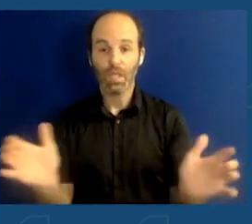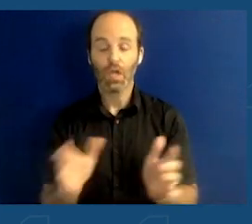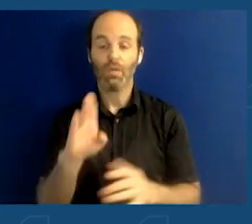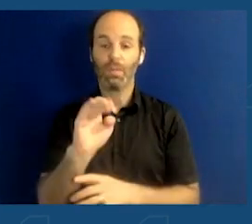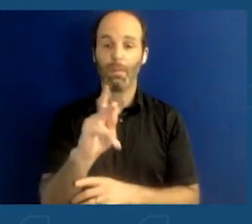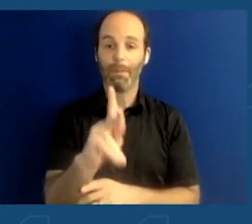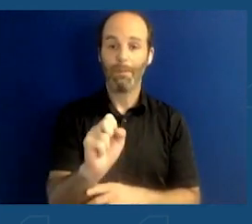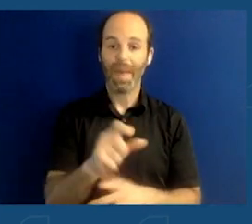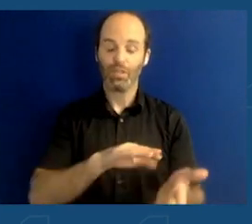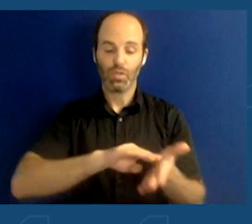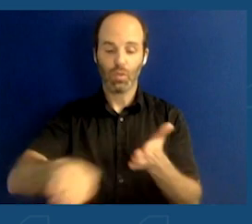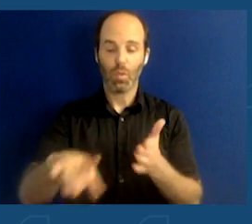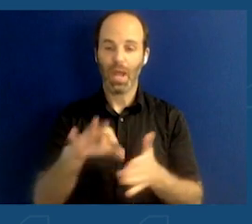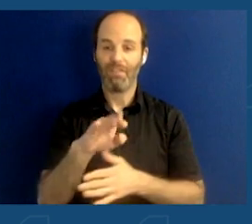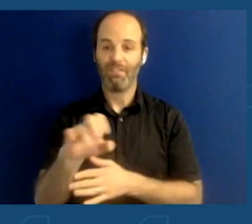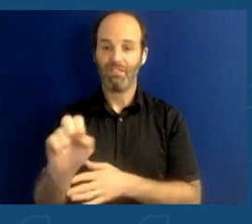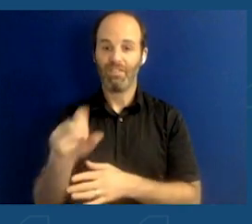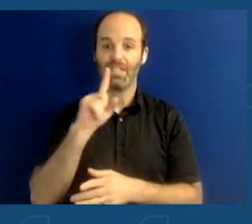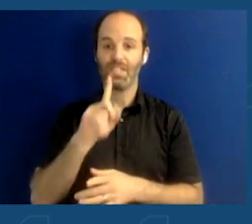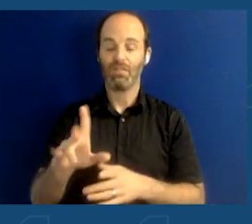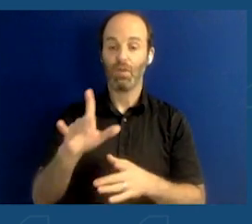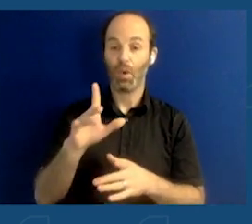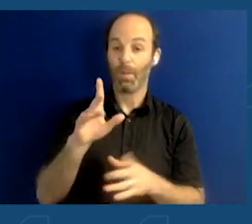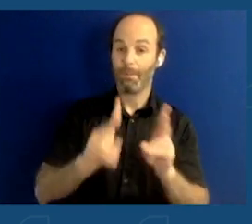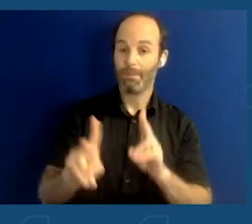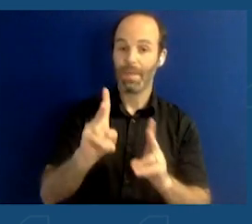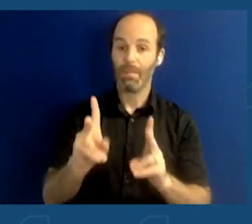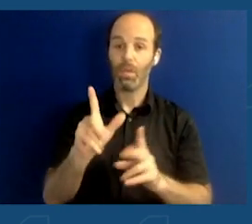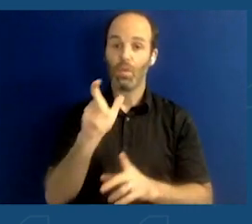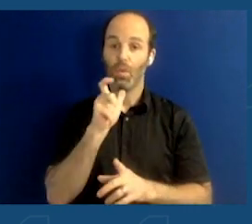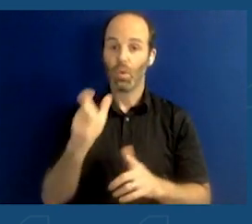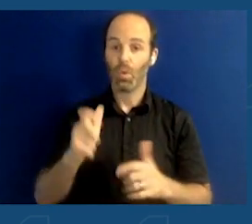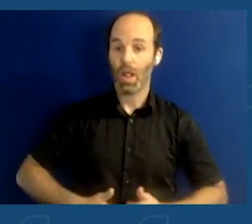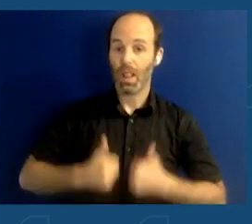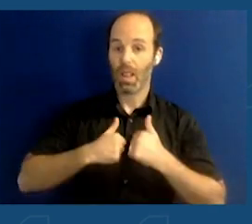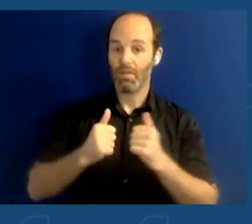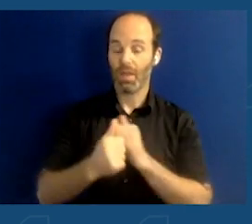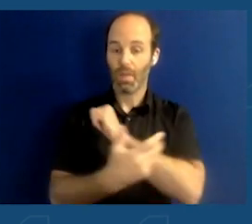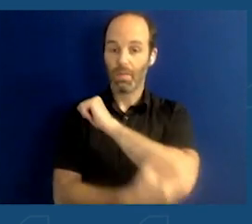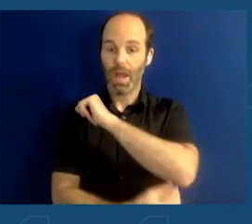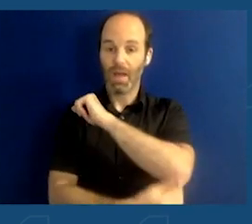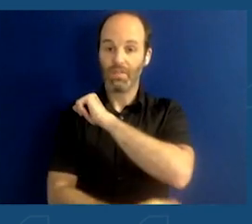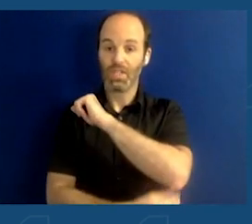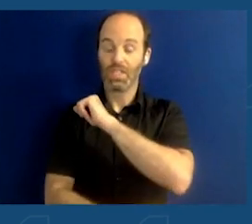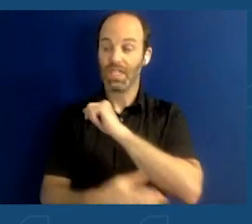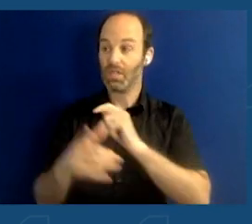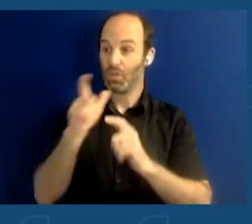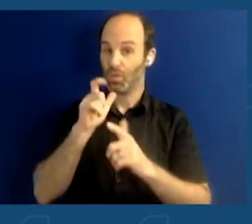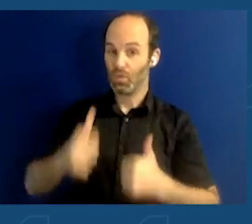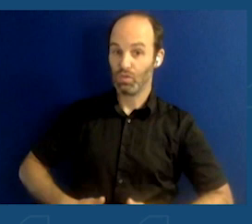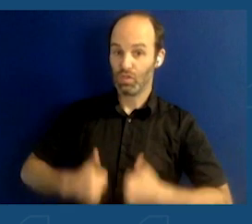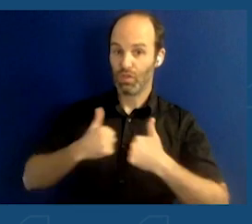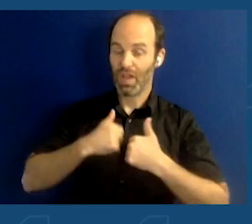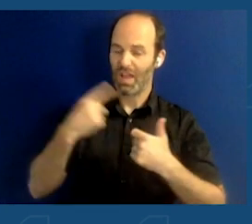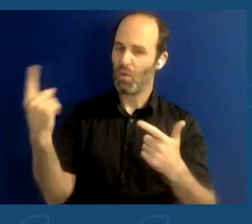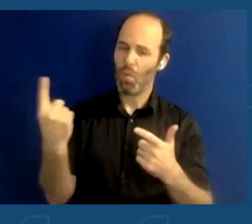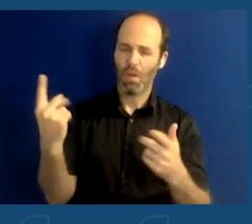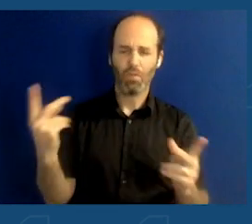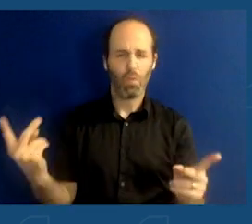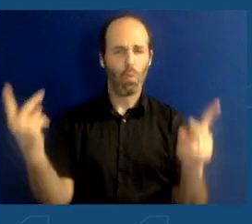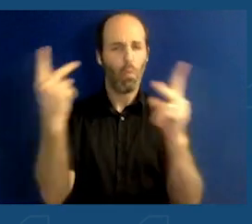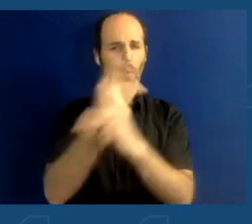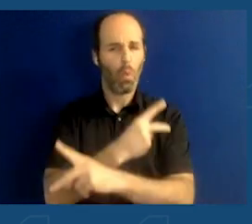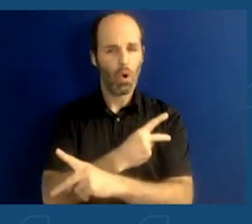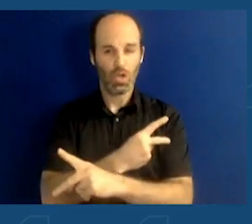fees for the individuals who are living in poverty and who have survived one of the worst tragedies in human